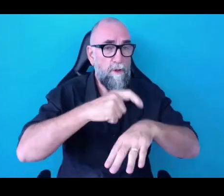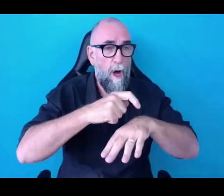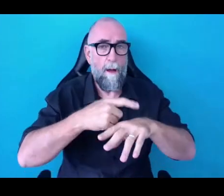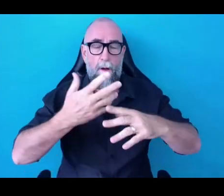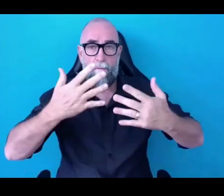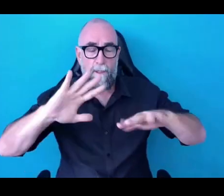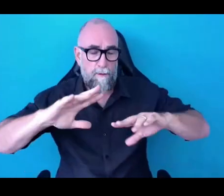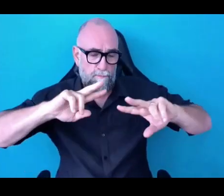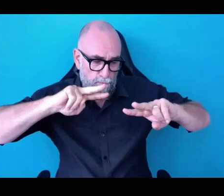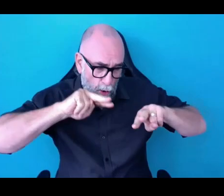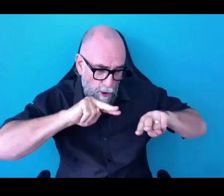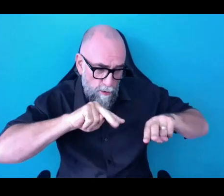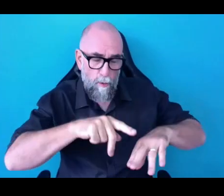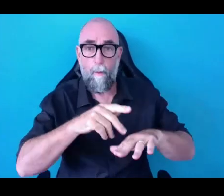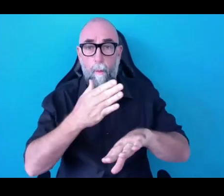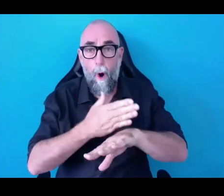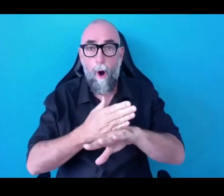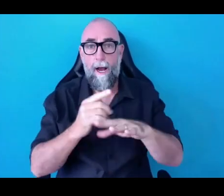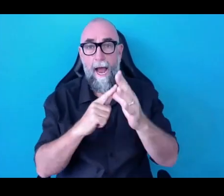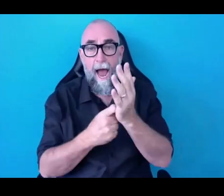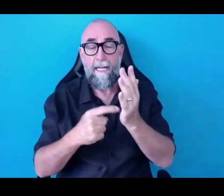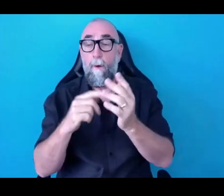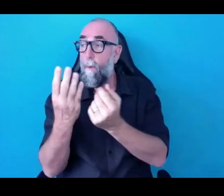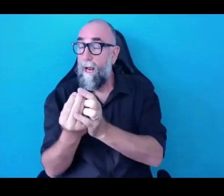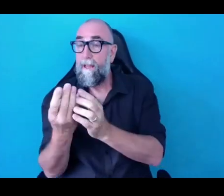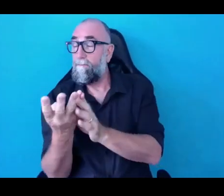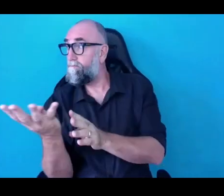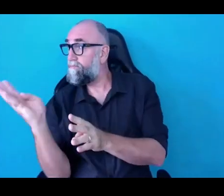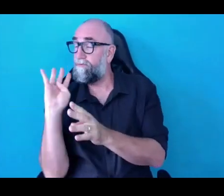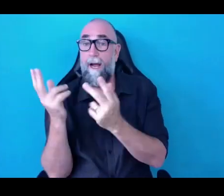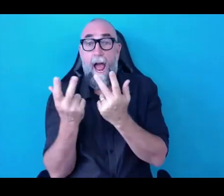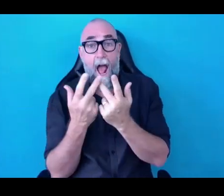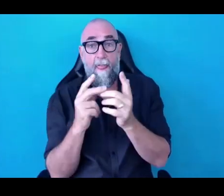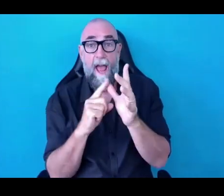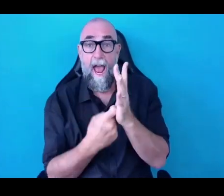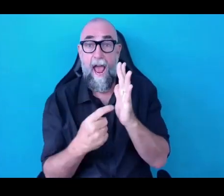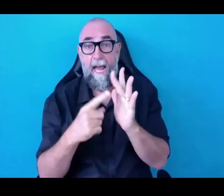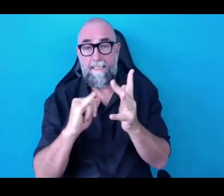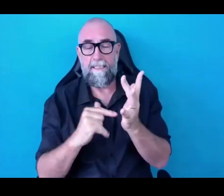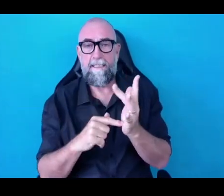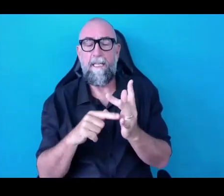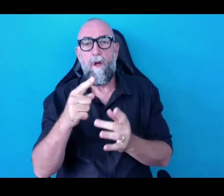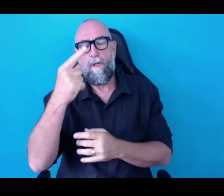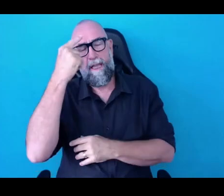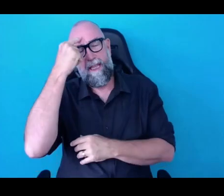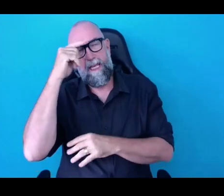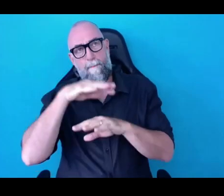to it, you realise that it becomes much more than a gratuitous one-liner. In fact, we really want people to pay attention to